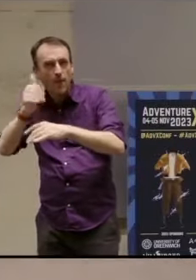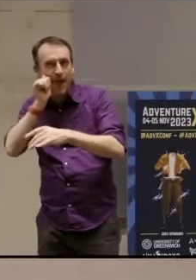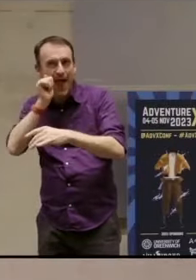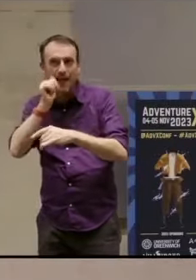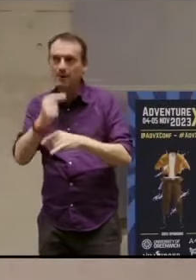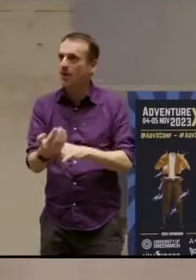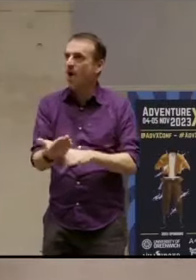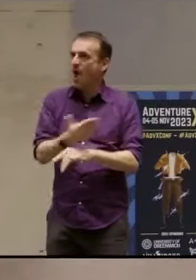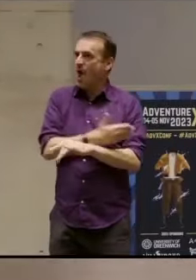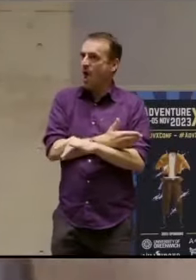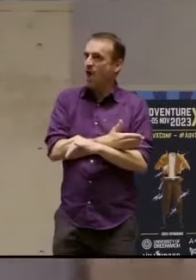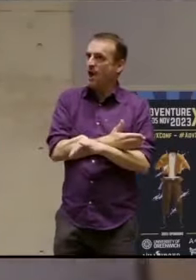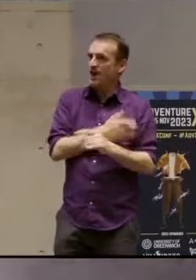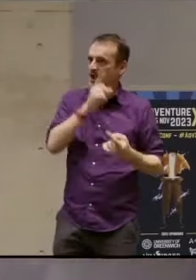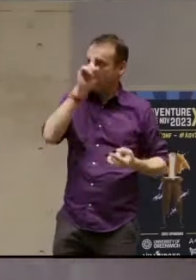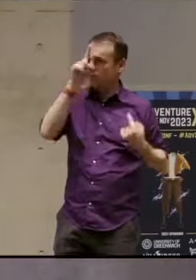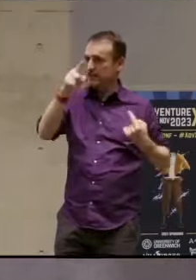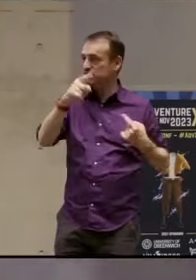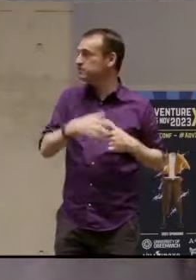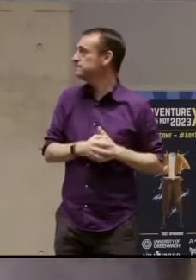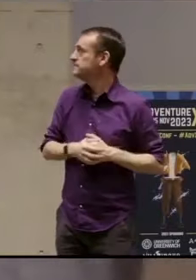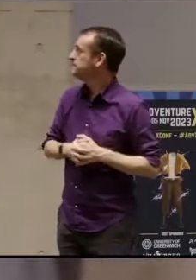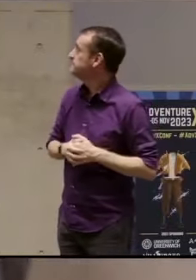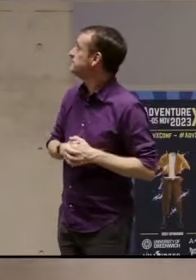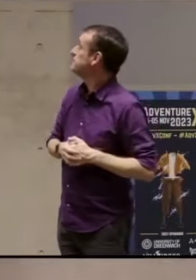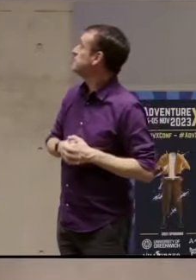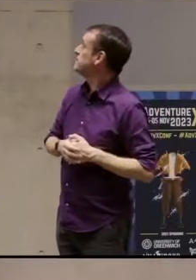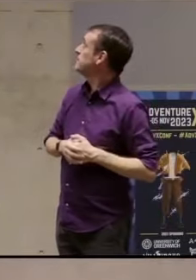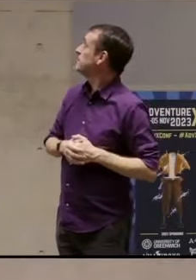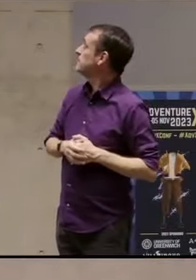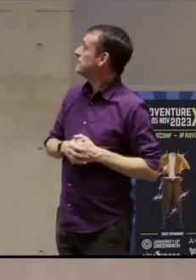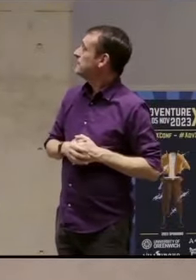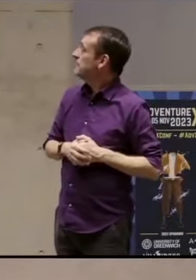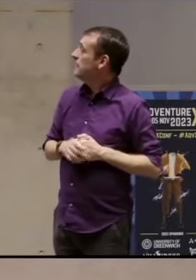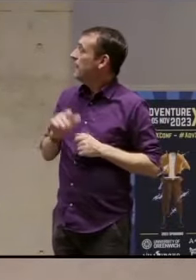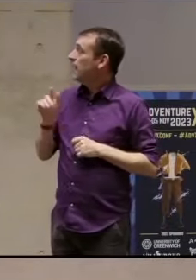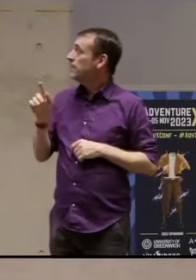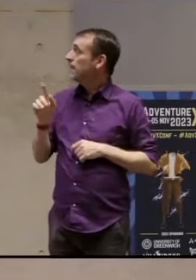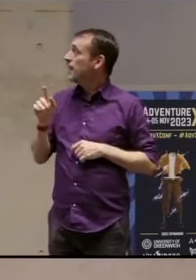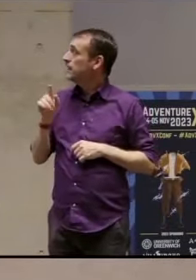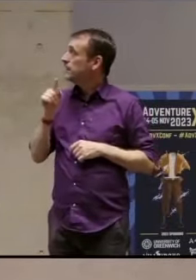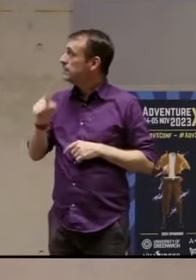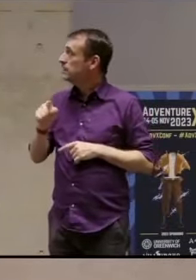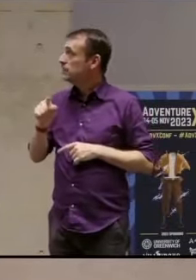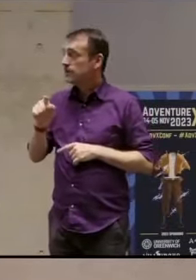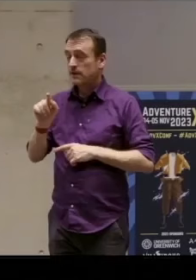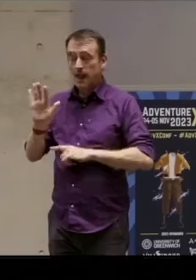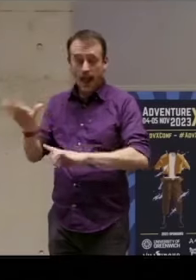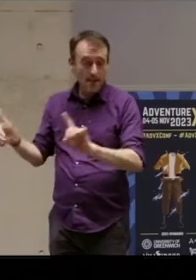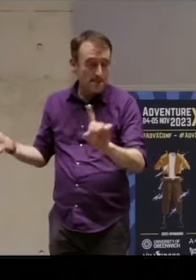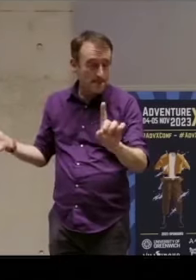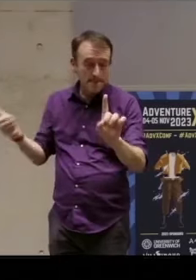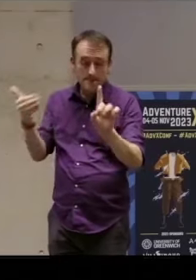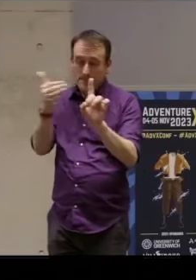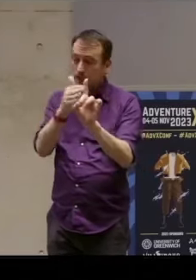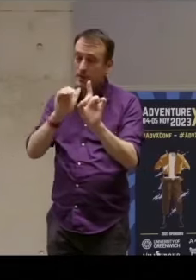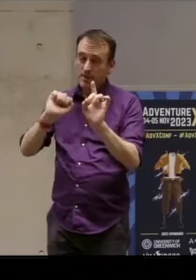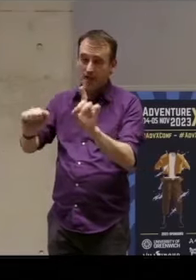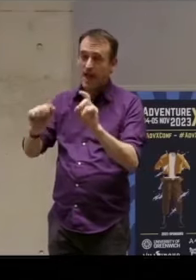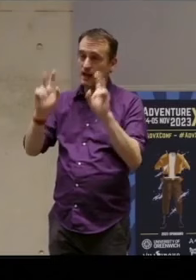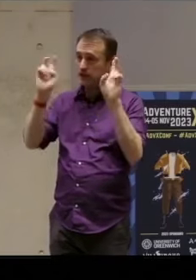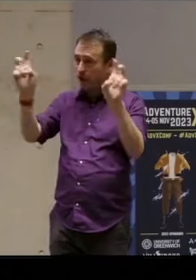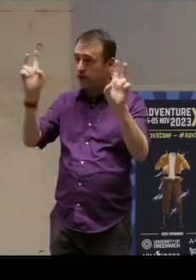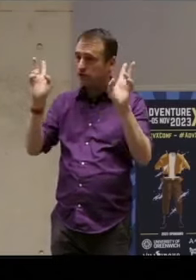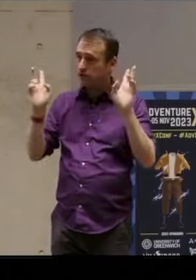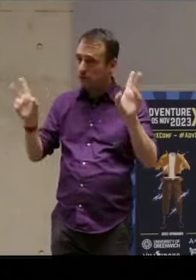And Experiment Delphine, it stands as the most ambitious among Art4's adventure titles. It tells the